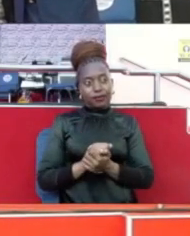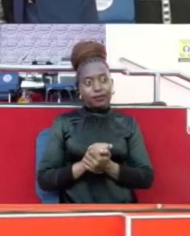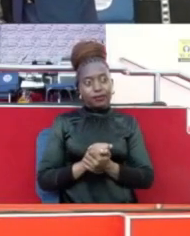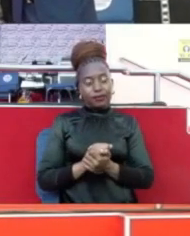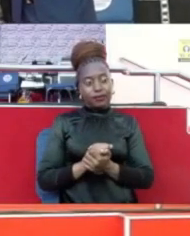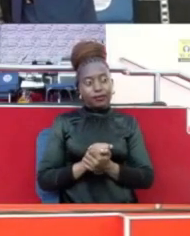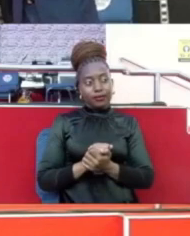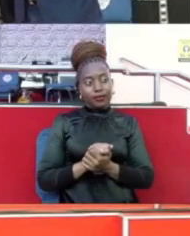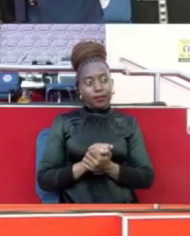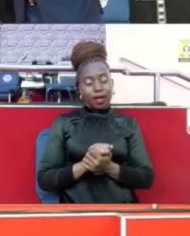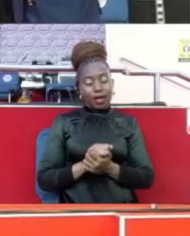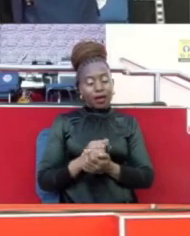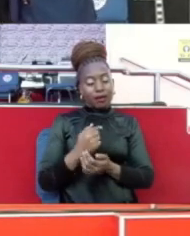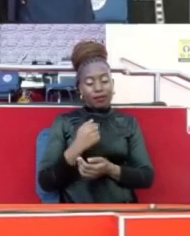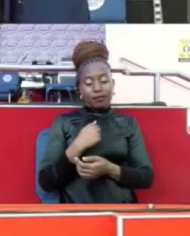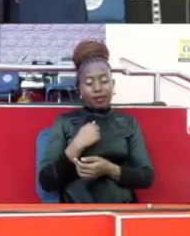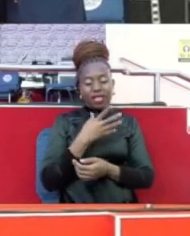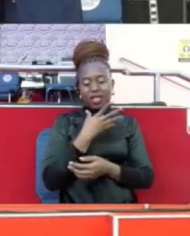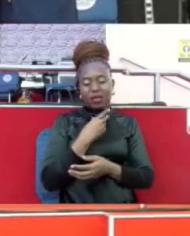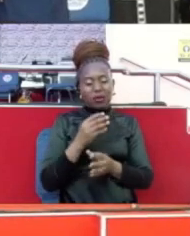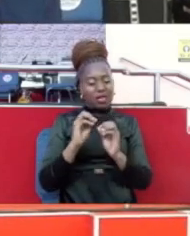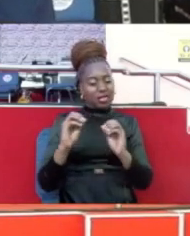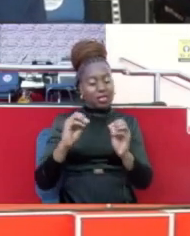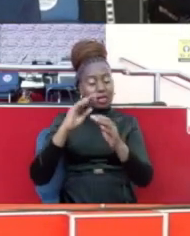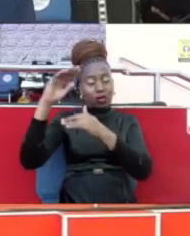Now, I don't want to get to heaven